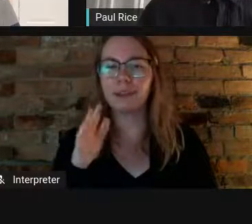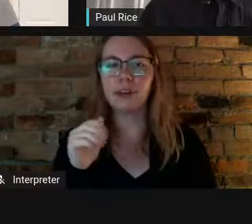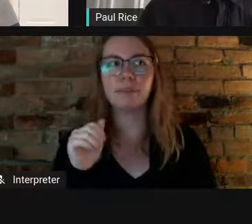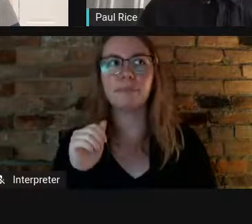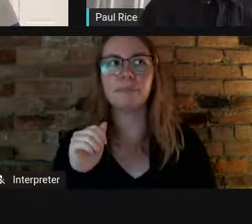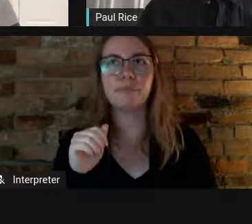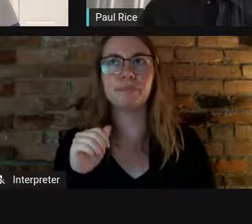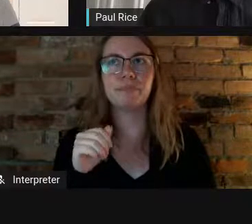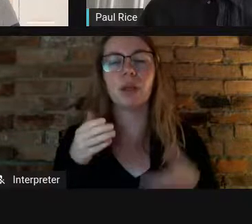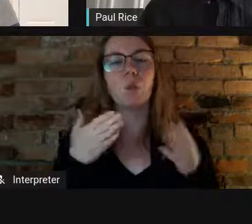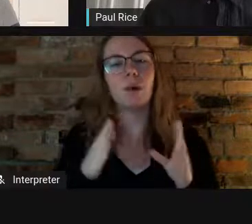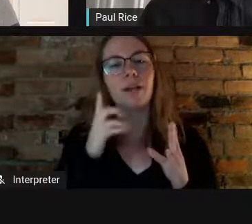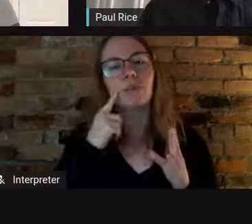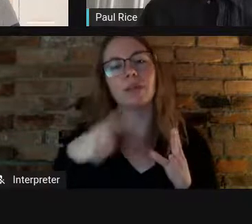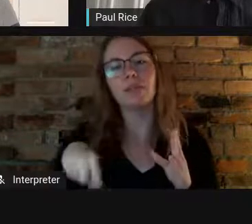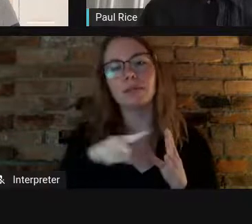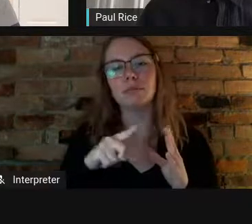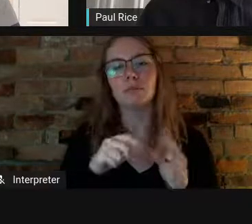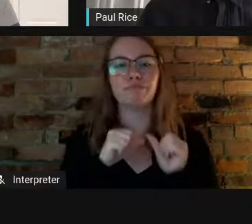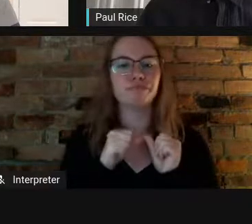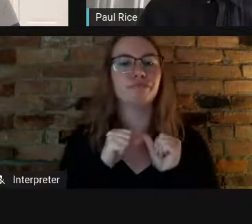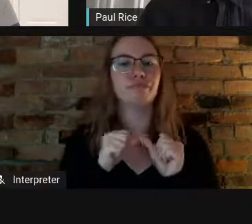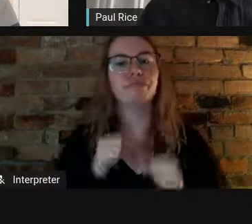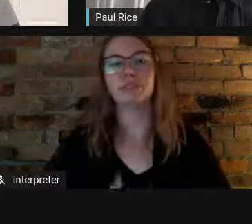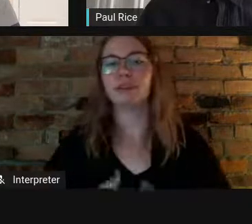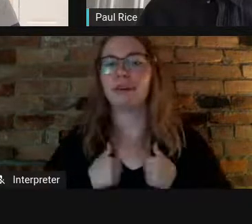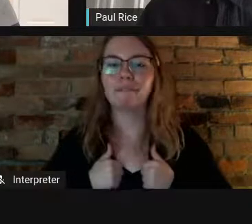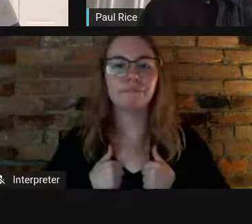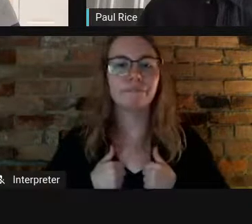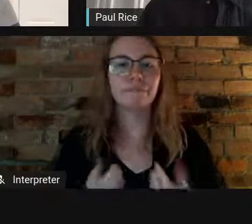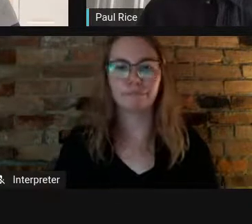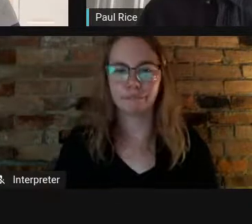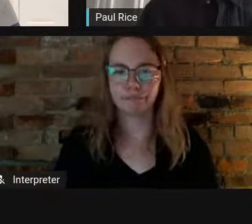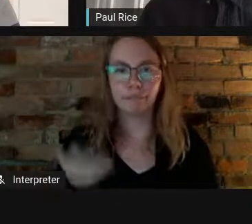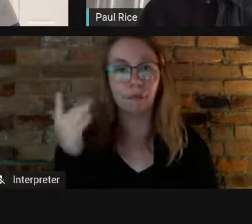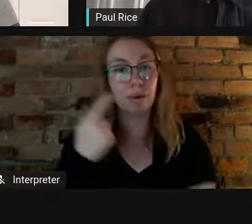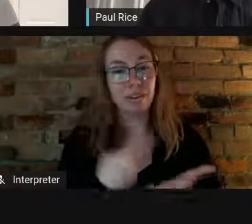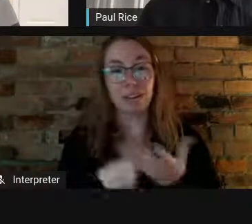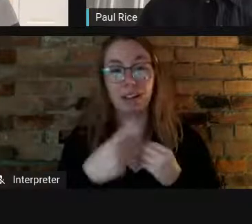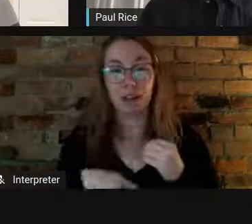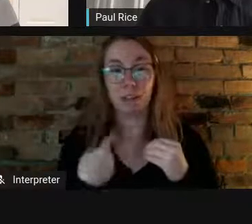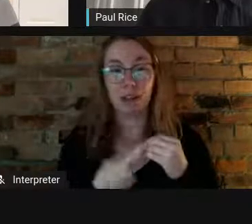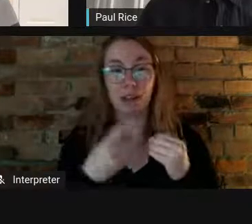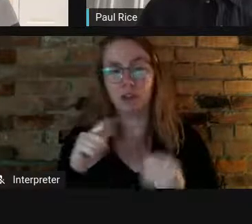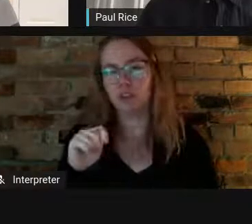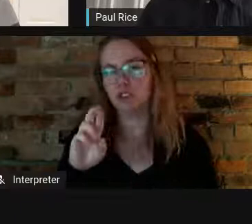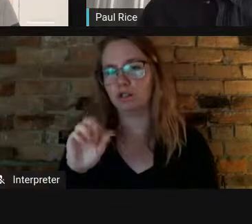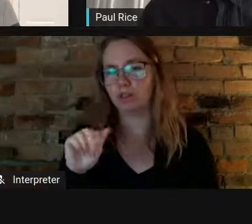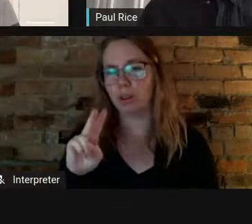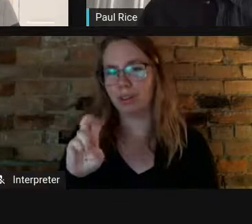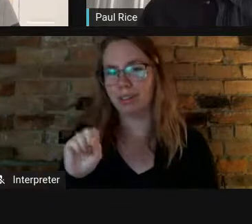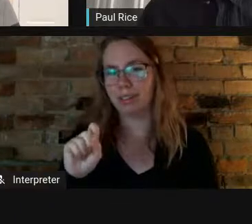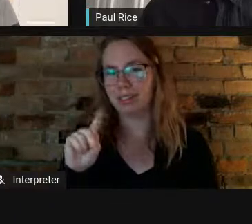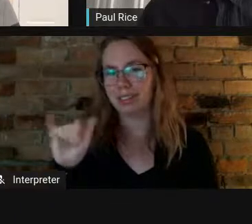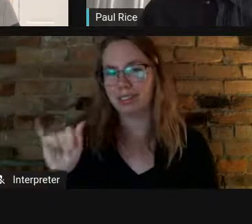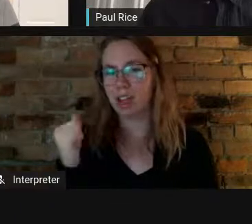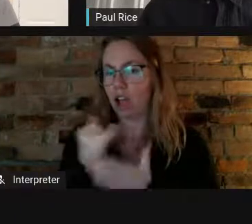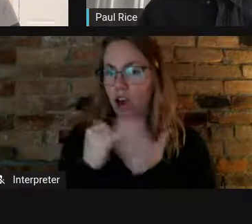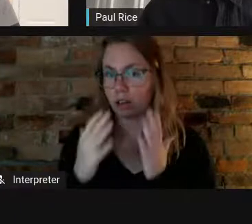survival mechanism for a lot of people, because you're talking about the travesty artist. Well, the